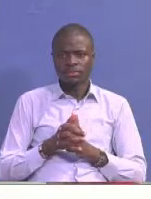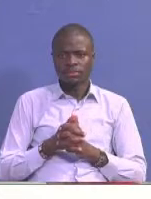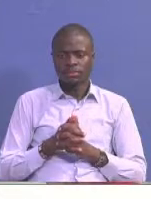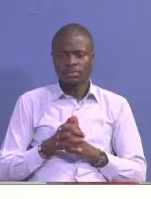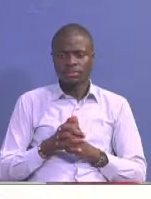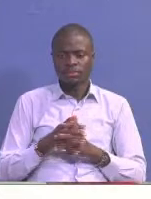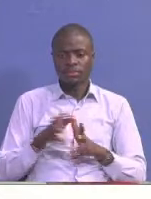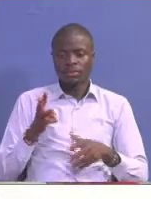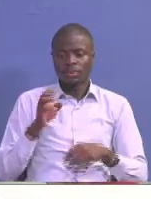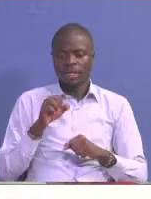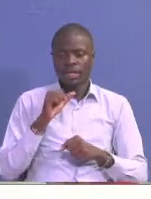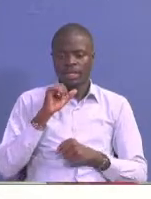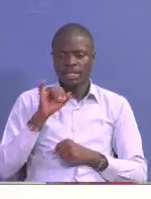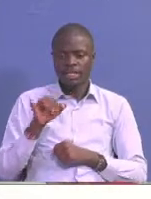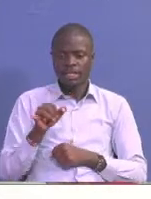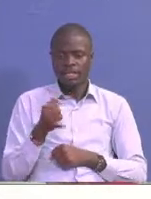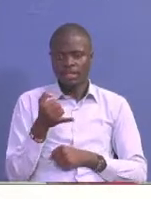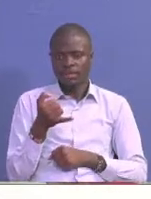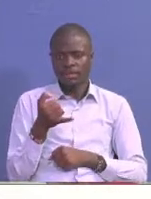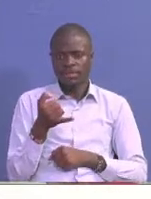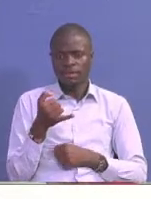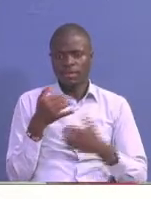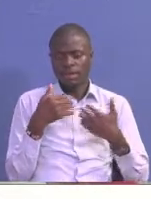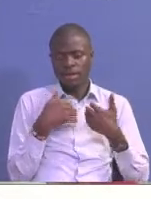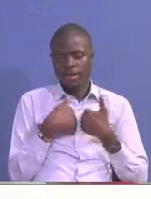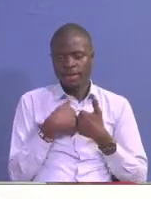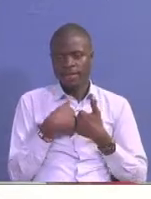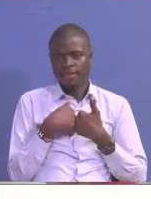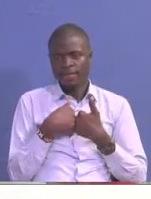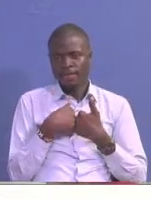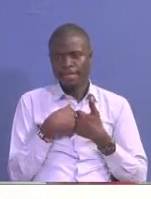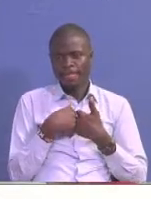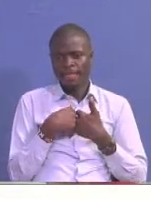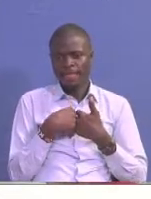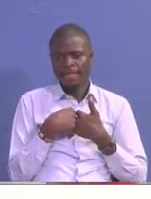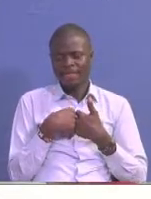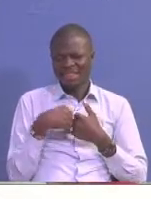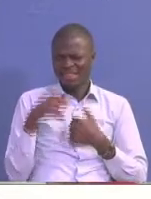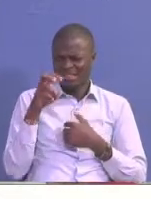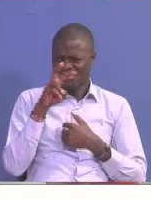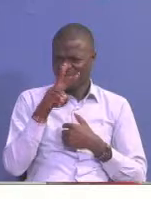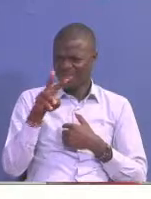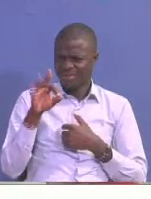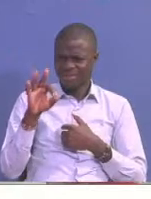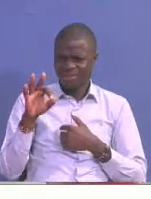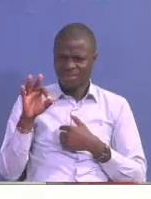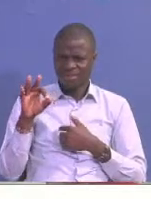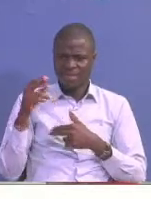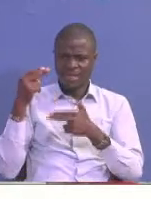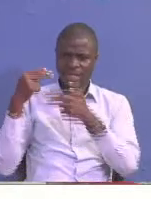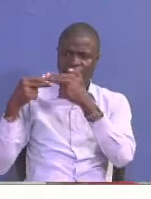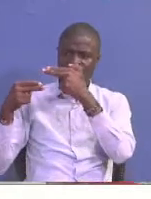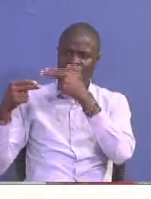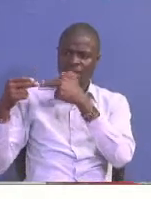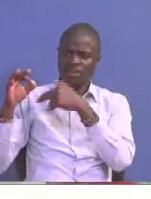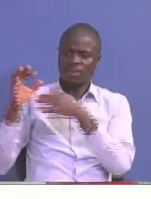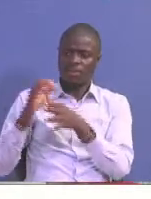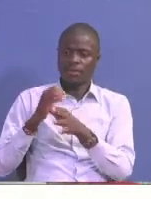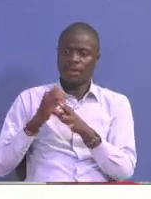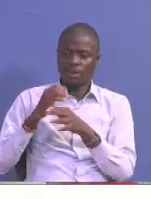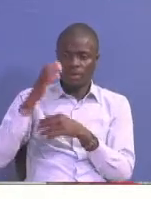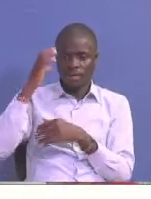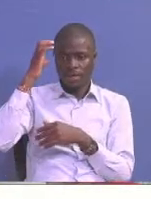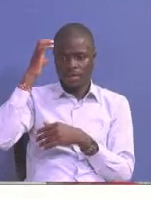Perhaps we can just have an overview of the history of our